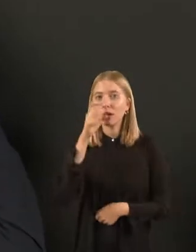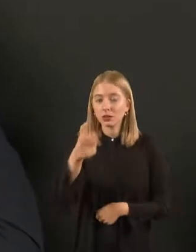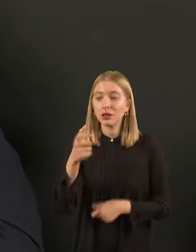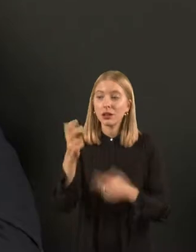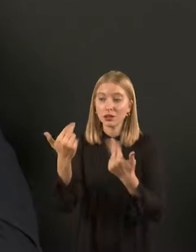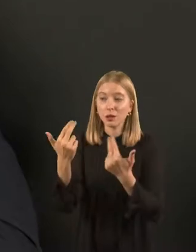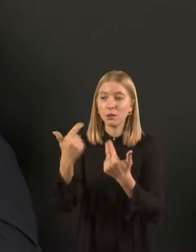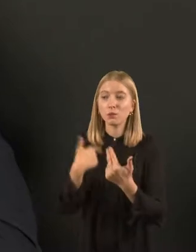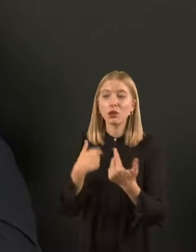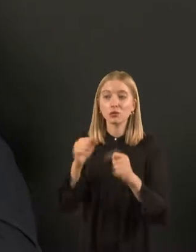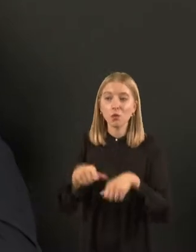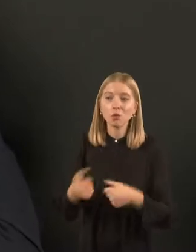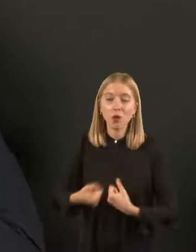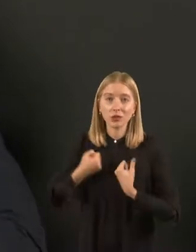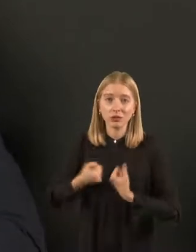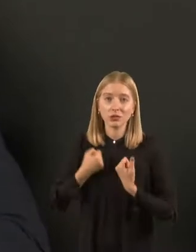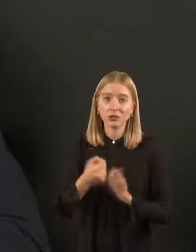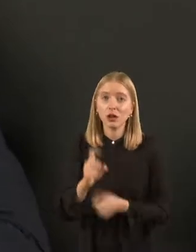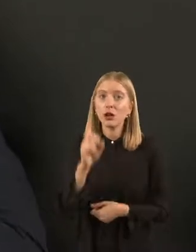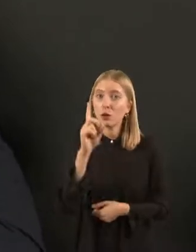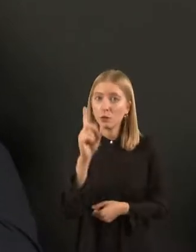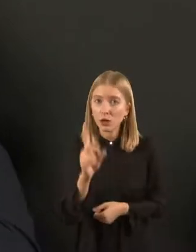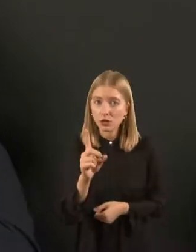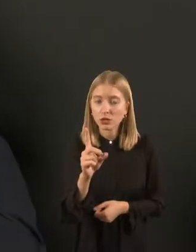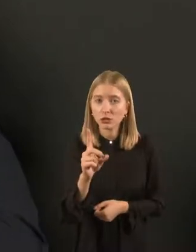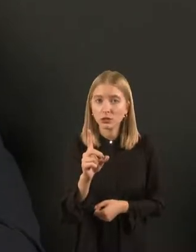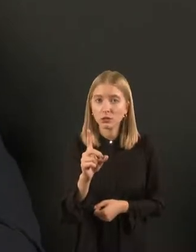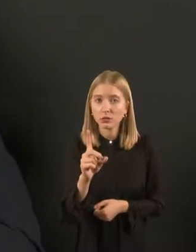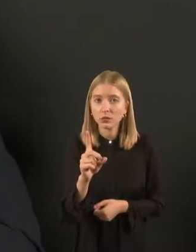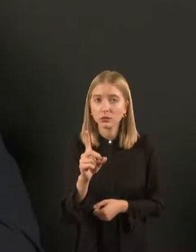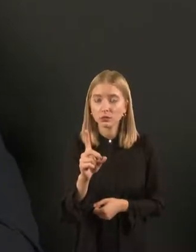Local authorities could say that they could do more,